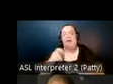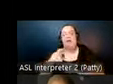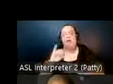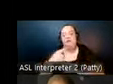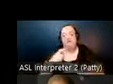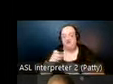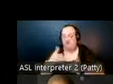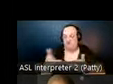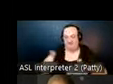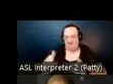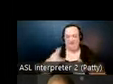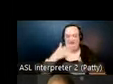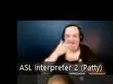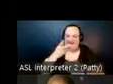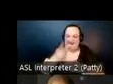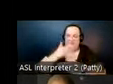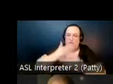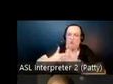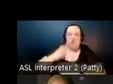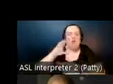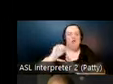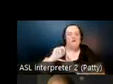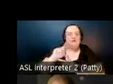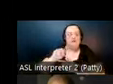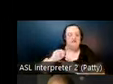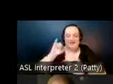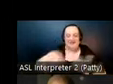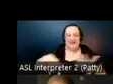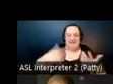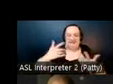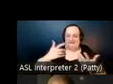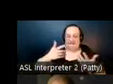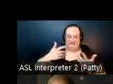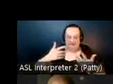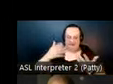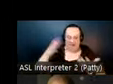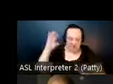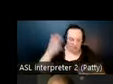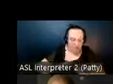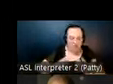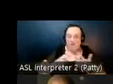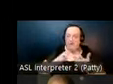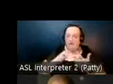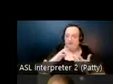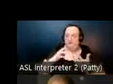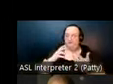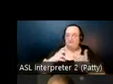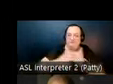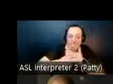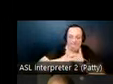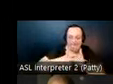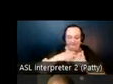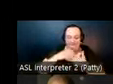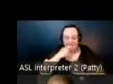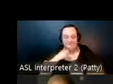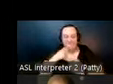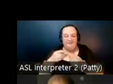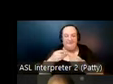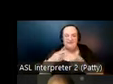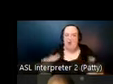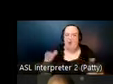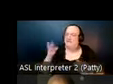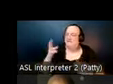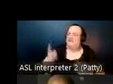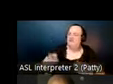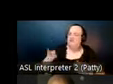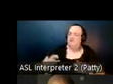condition. This lack of preservation maintenance leads to a loss of historic fabric, which